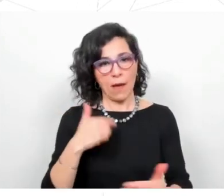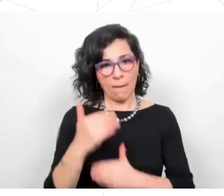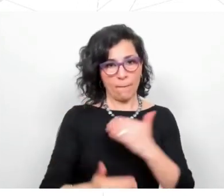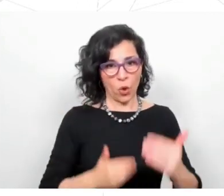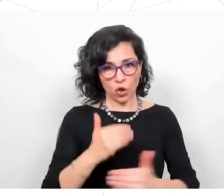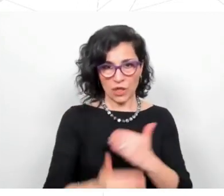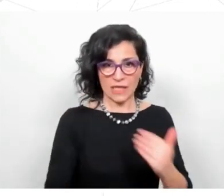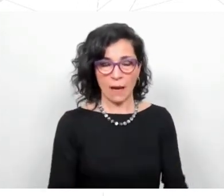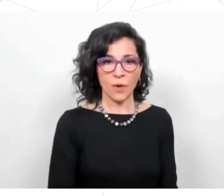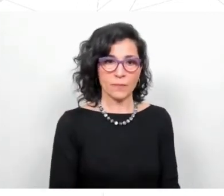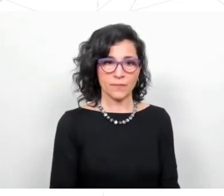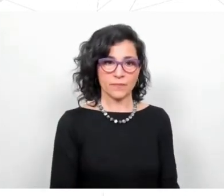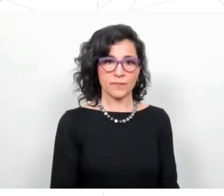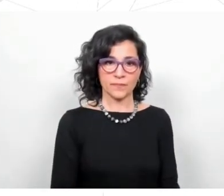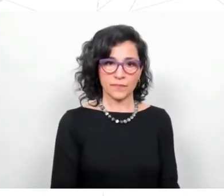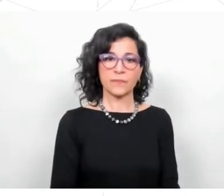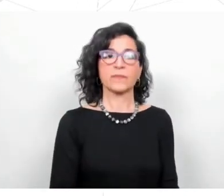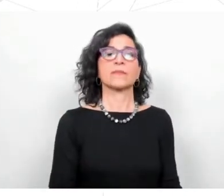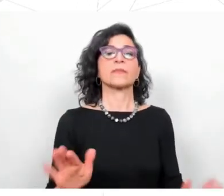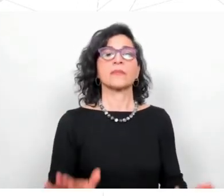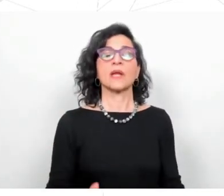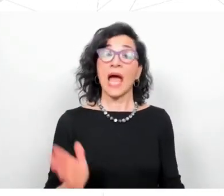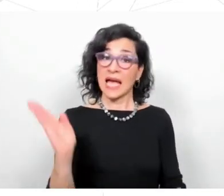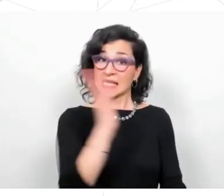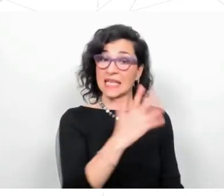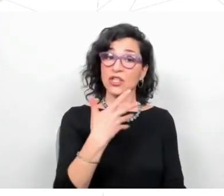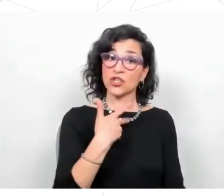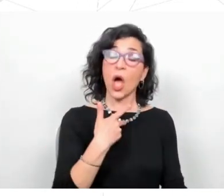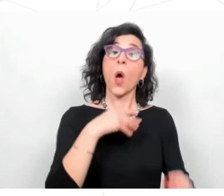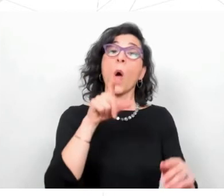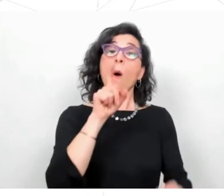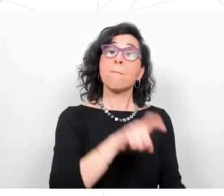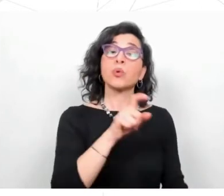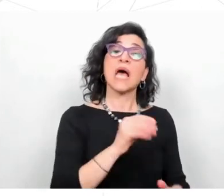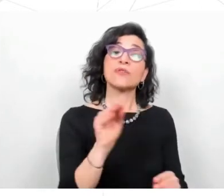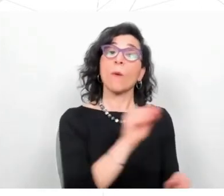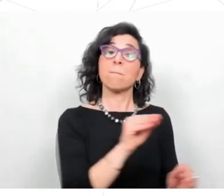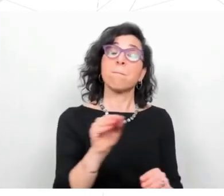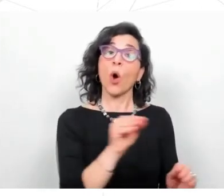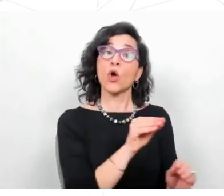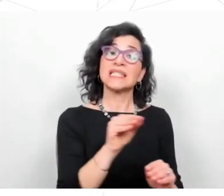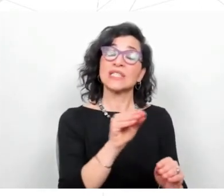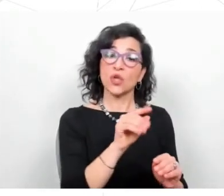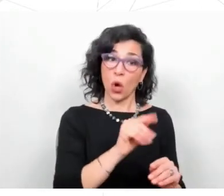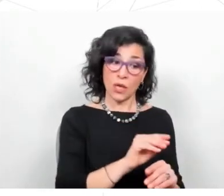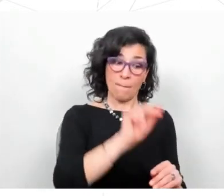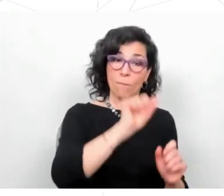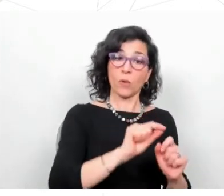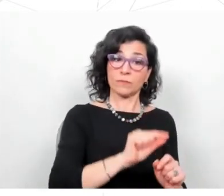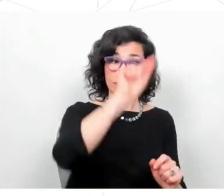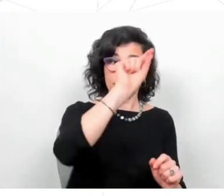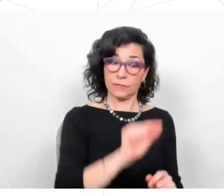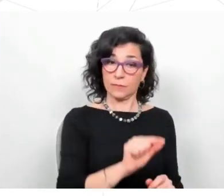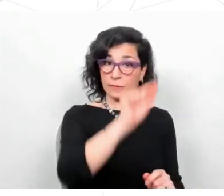that allows us to move it to the top or the bottom, depending on where you need the focus. Next, we've got a left and a right click